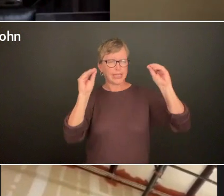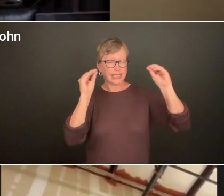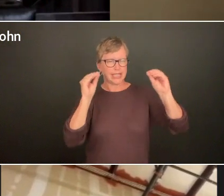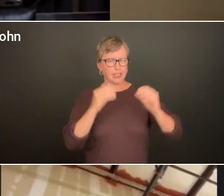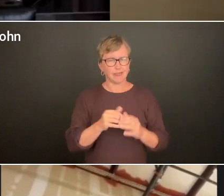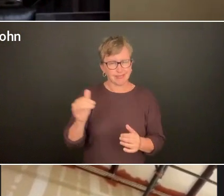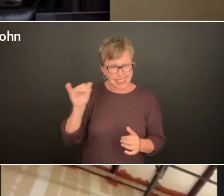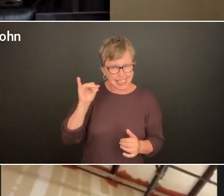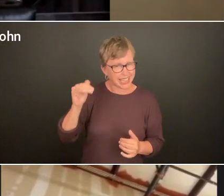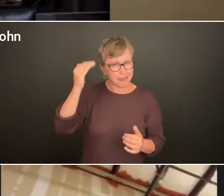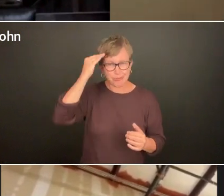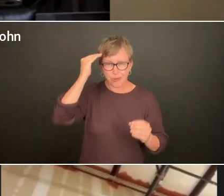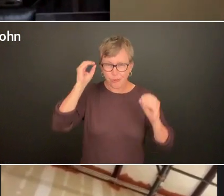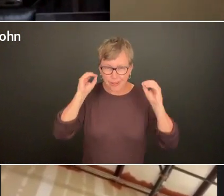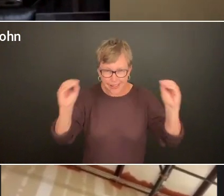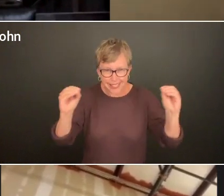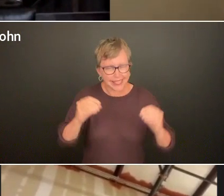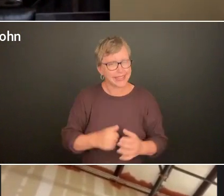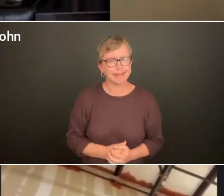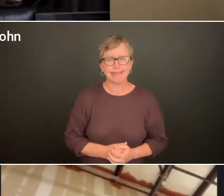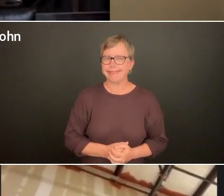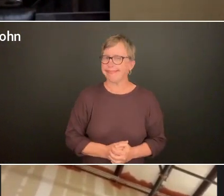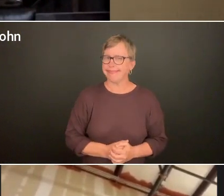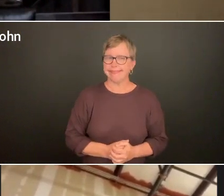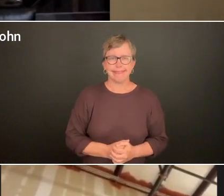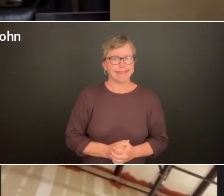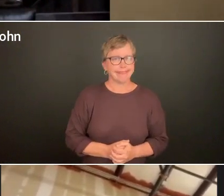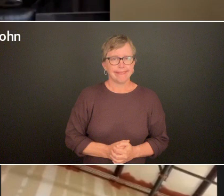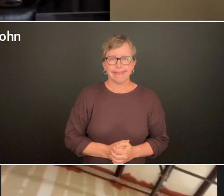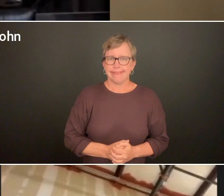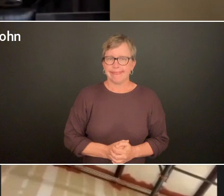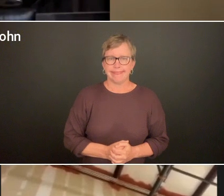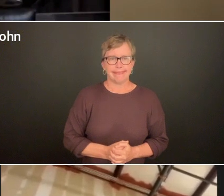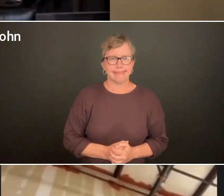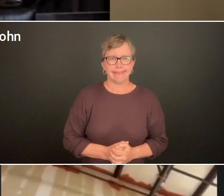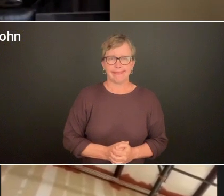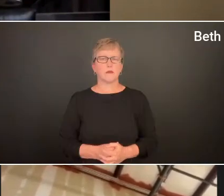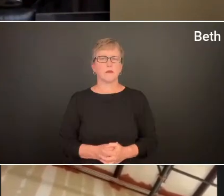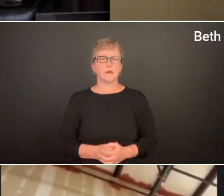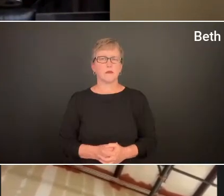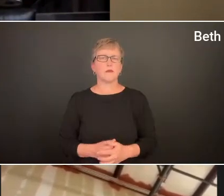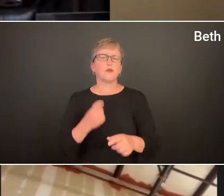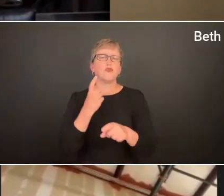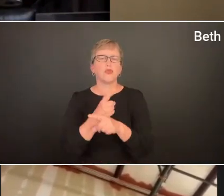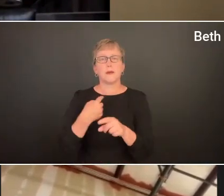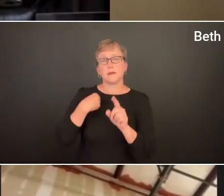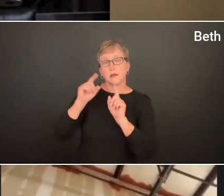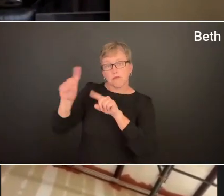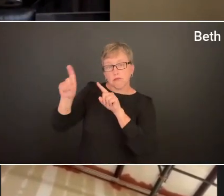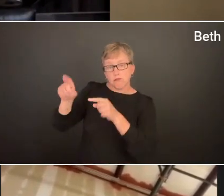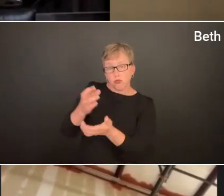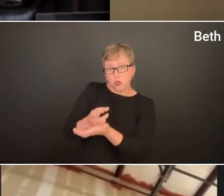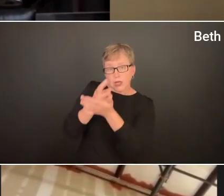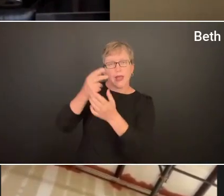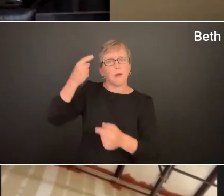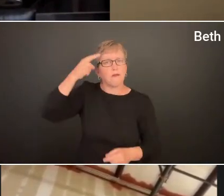of education. There you go. So. You're a big fat 0. That's right. I